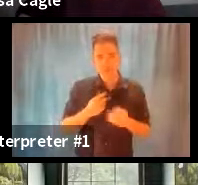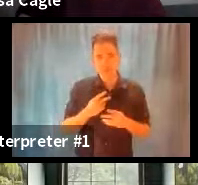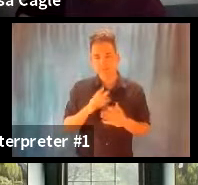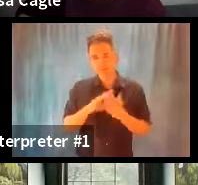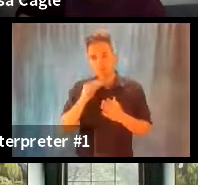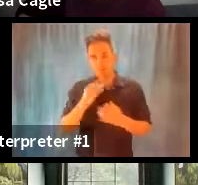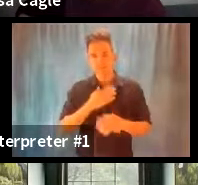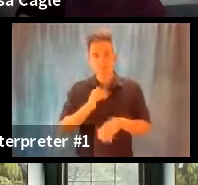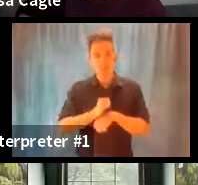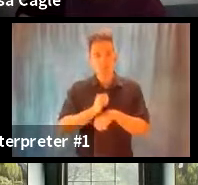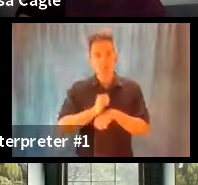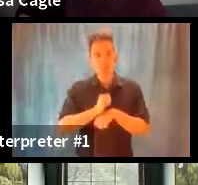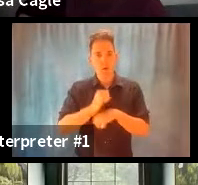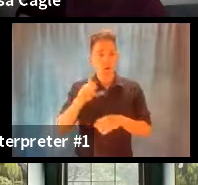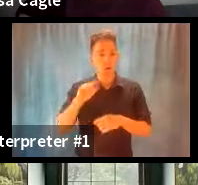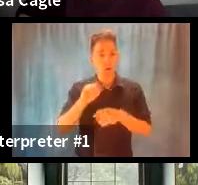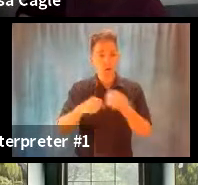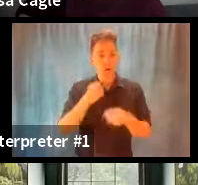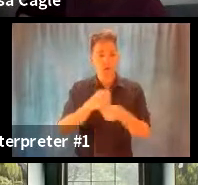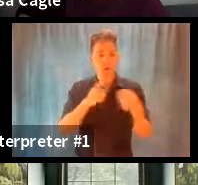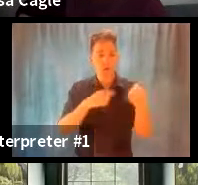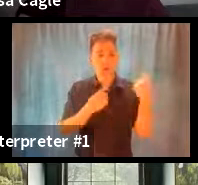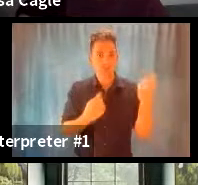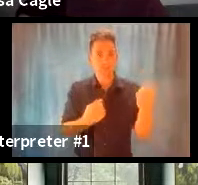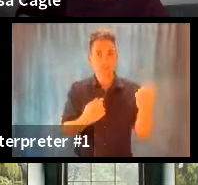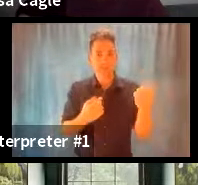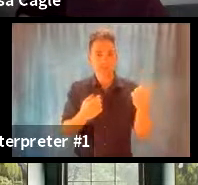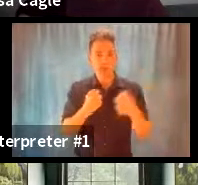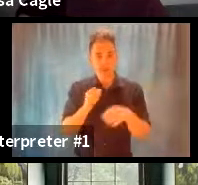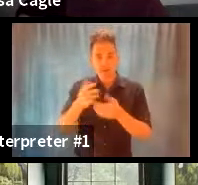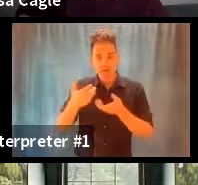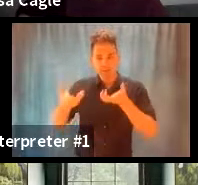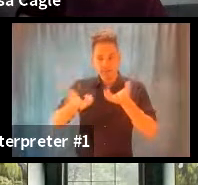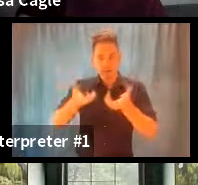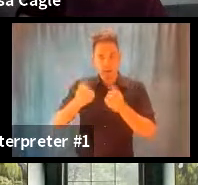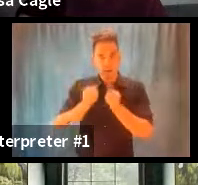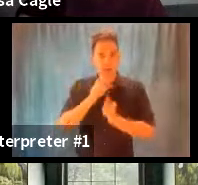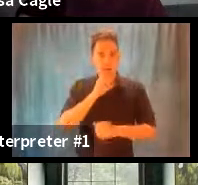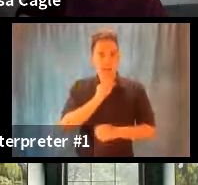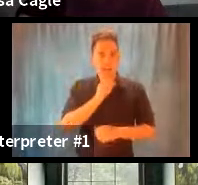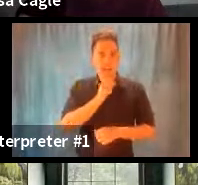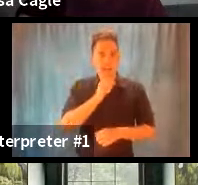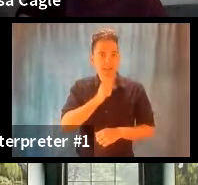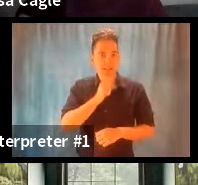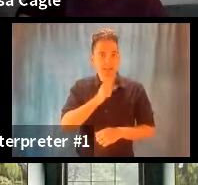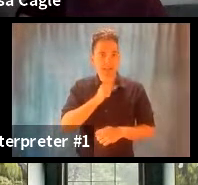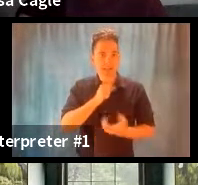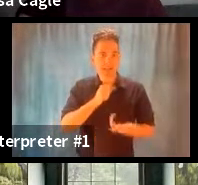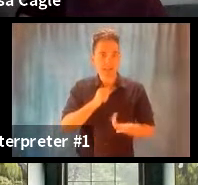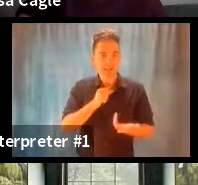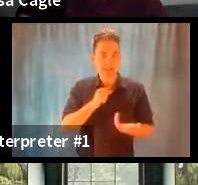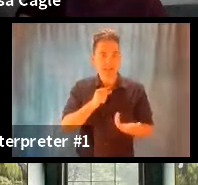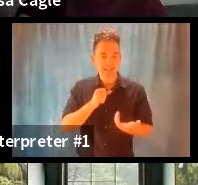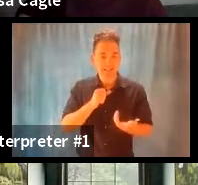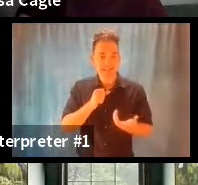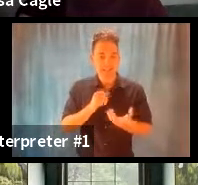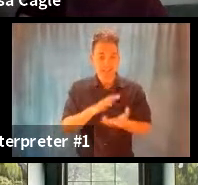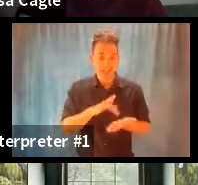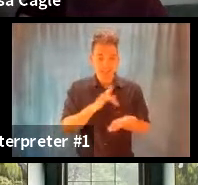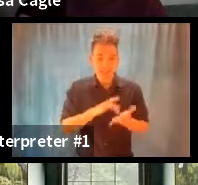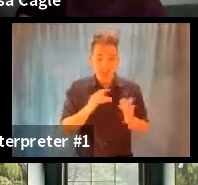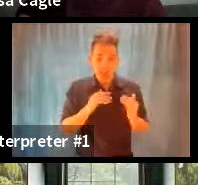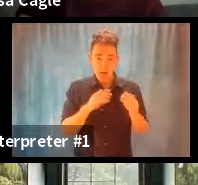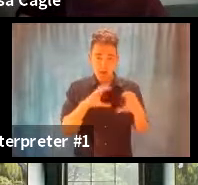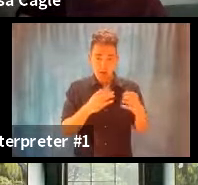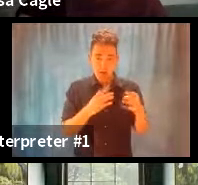20 plus years working with the aging, a lot of the middle class or the people just above poverty,